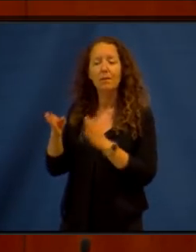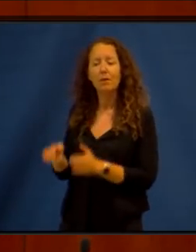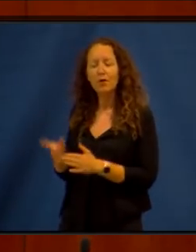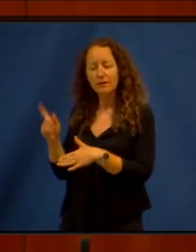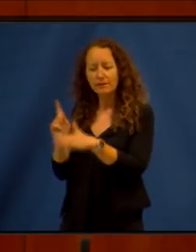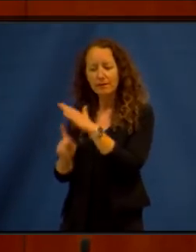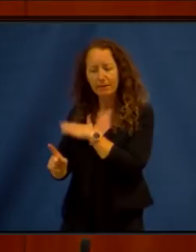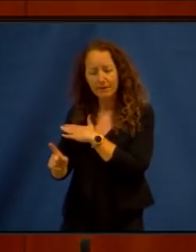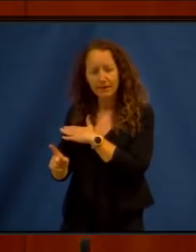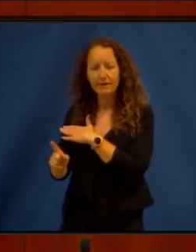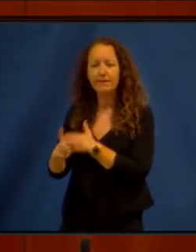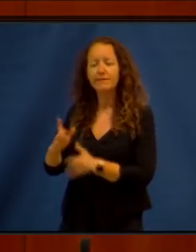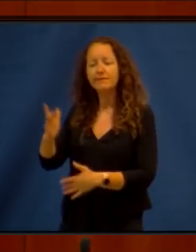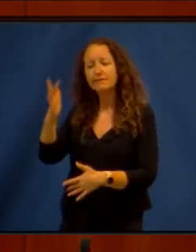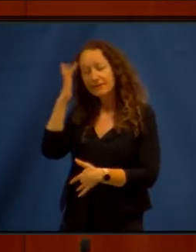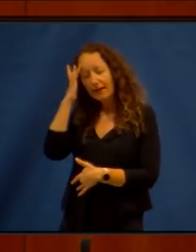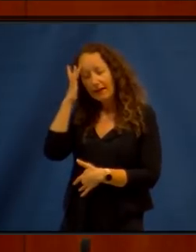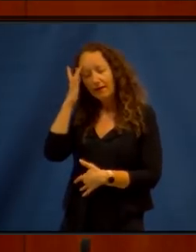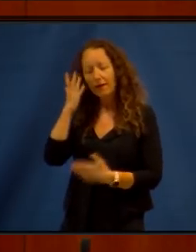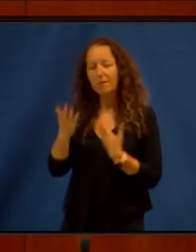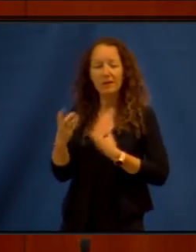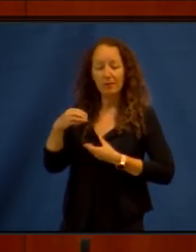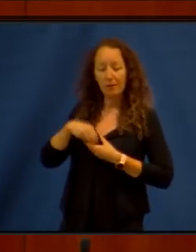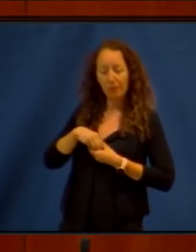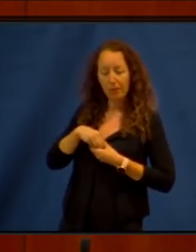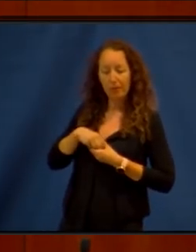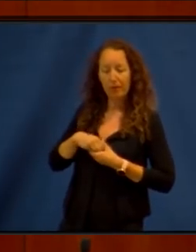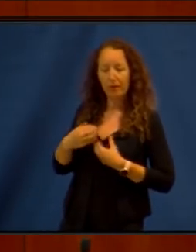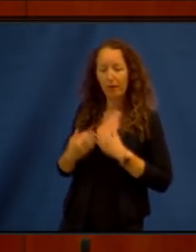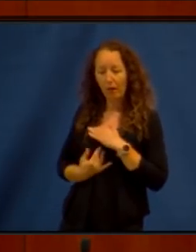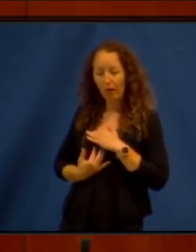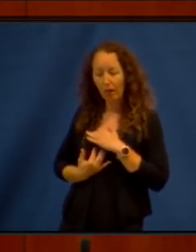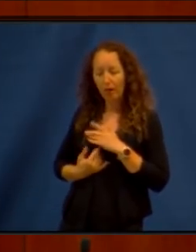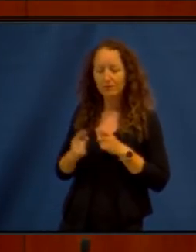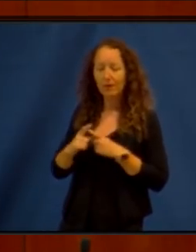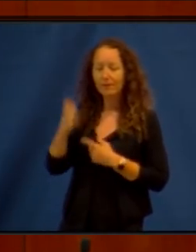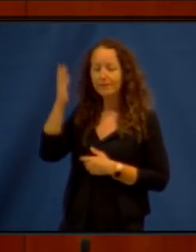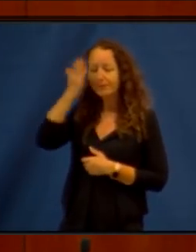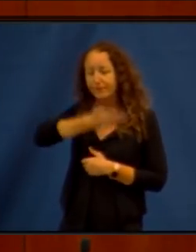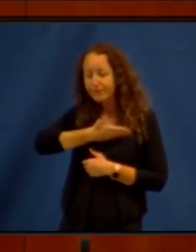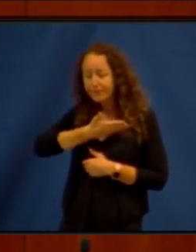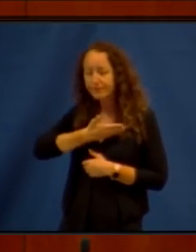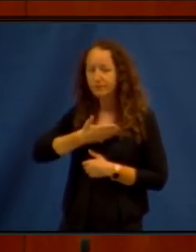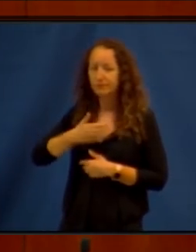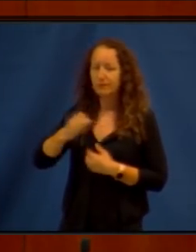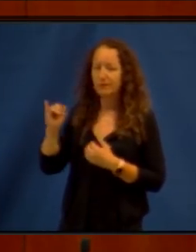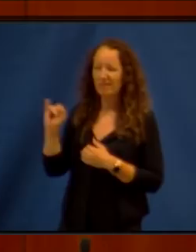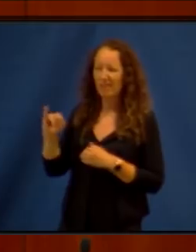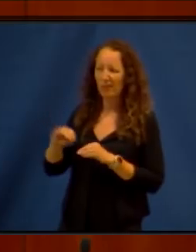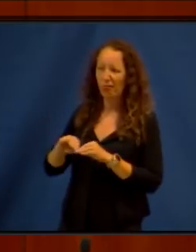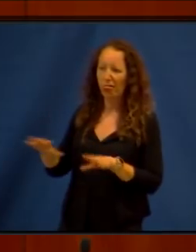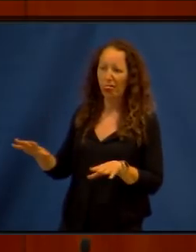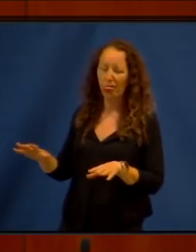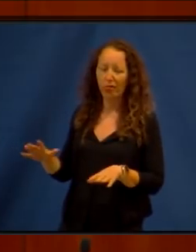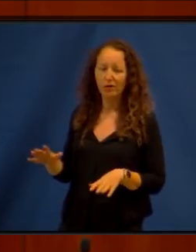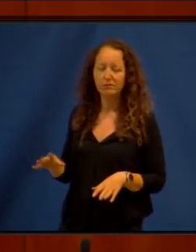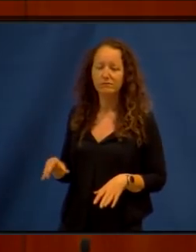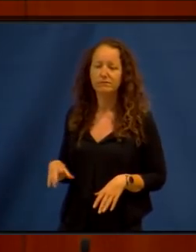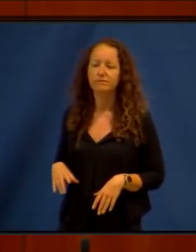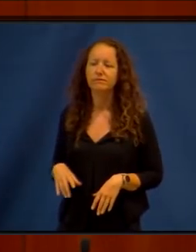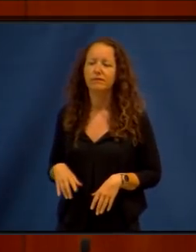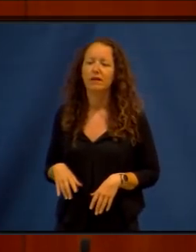either sick or asymptomatic and be infectious and not know it. And then I guess I'd use analogy, if you have a